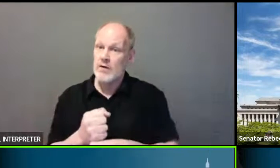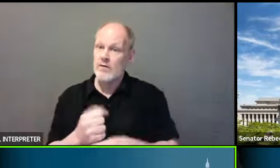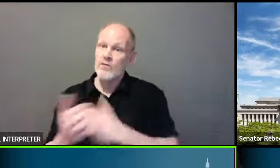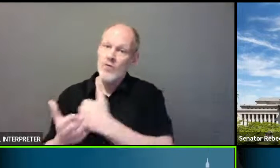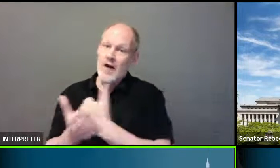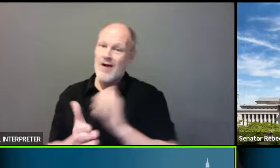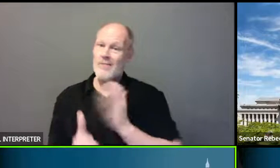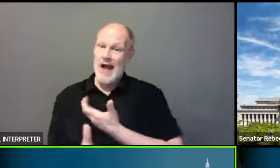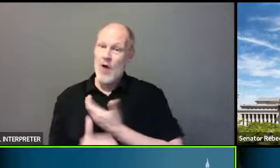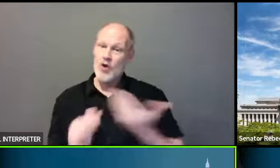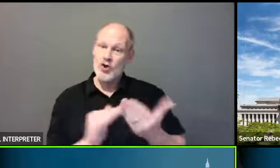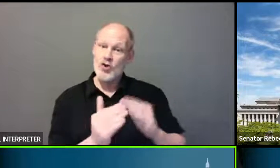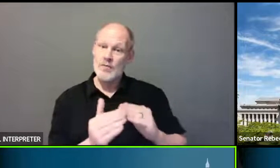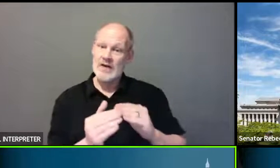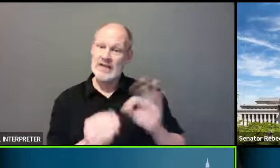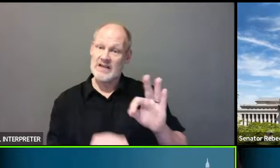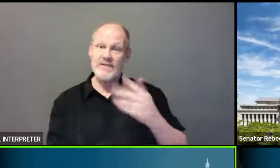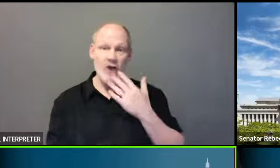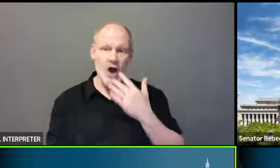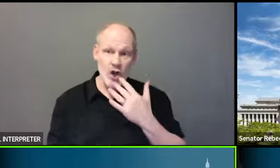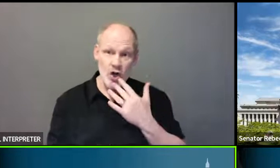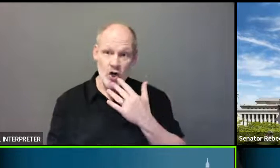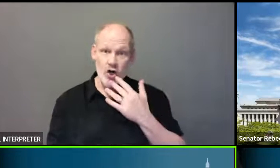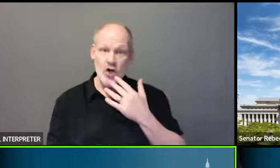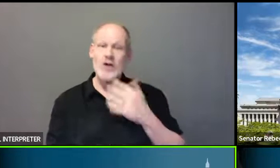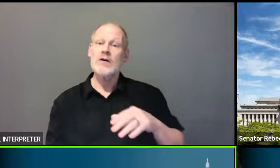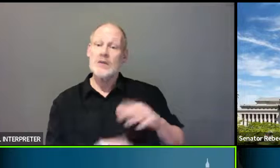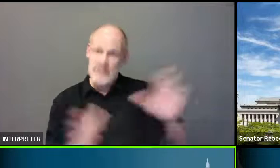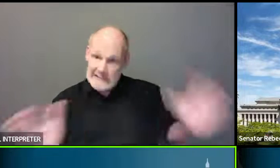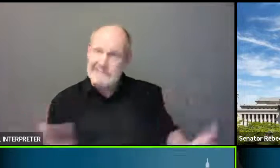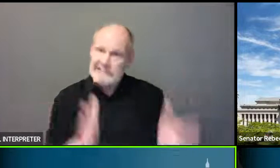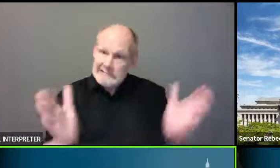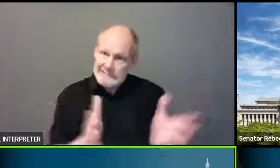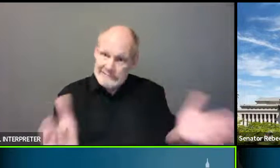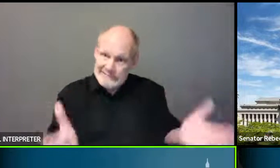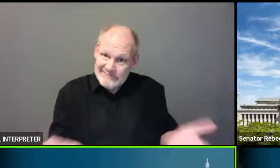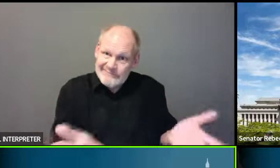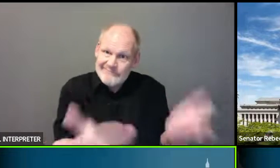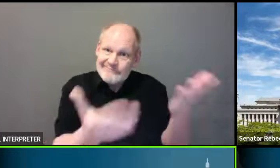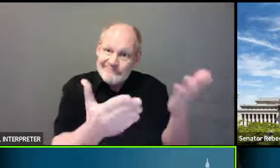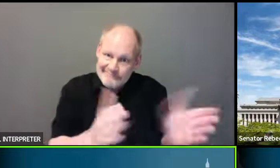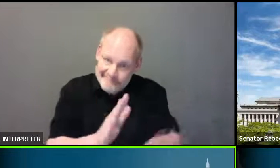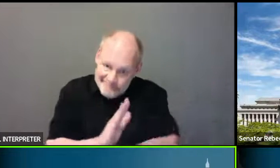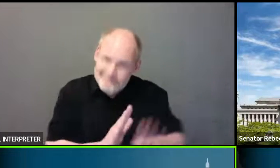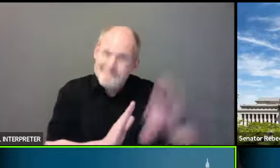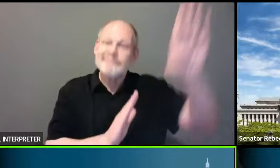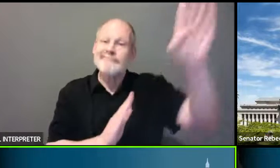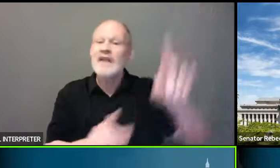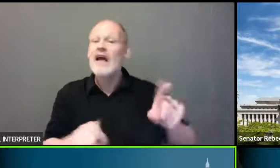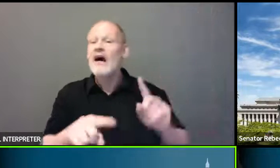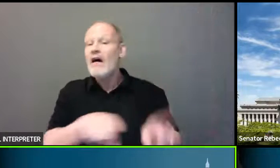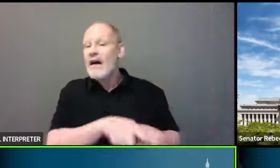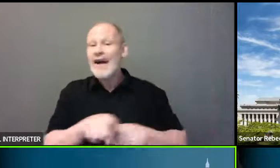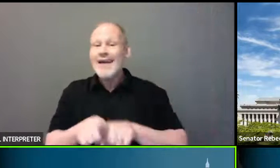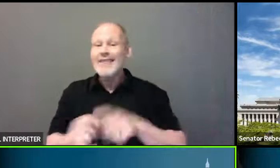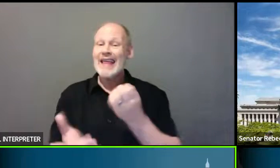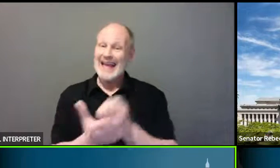communities of color, and particularly the economic recovery and rebuilding of our communities.